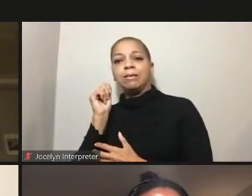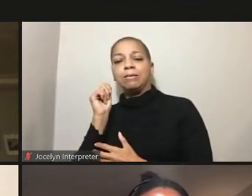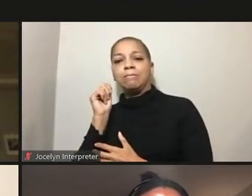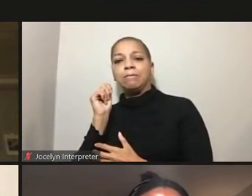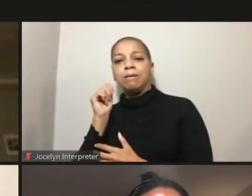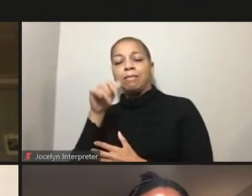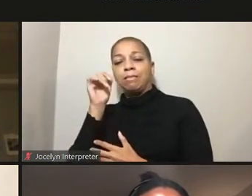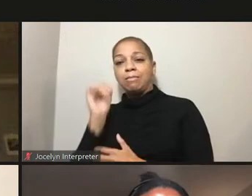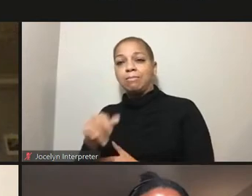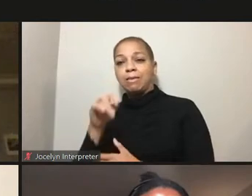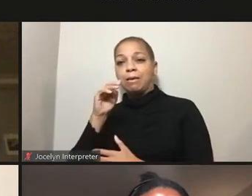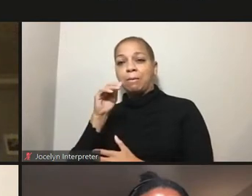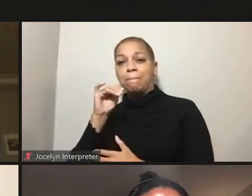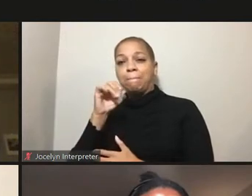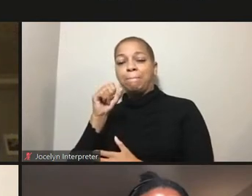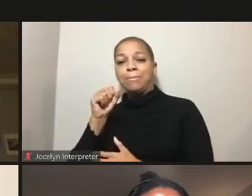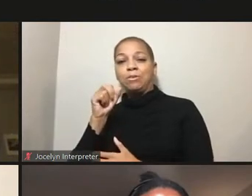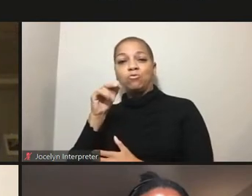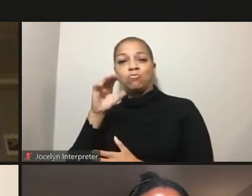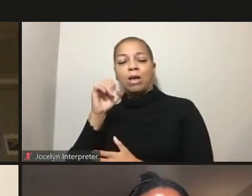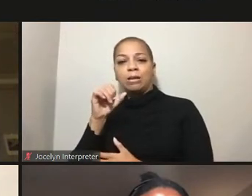that she took any opposition to the work.